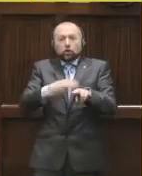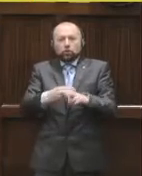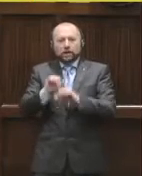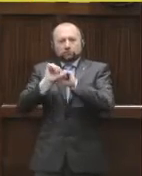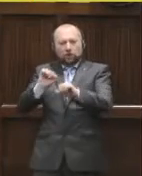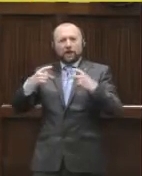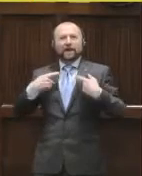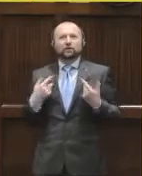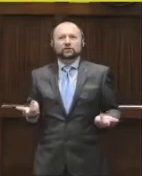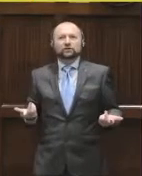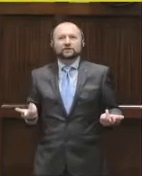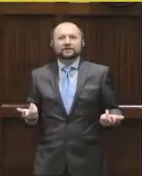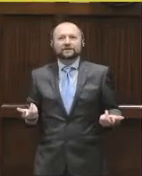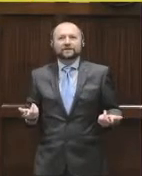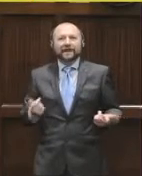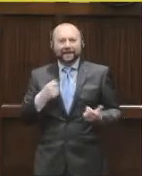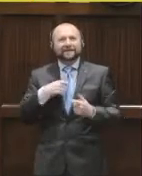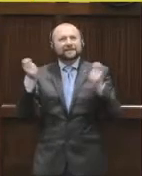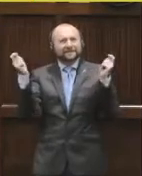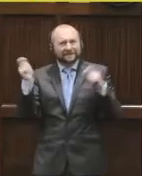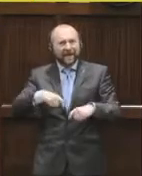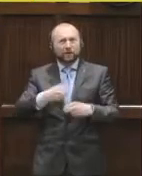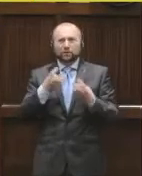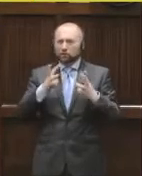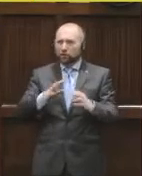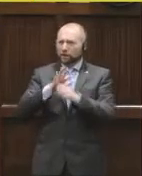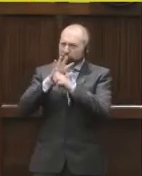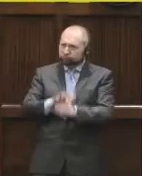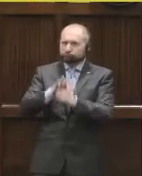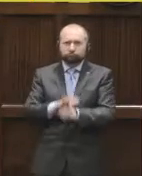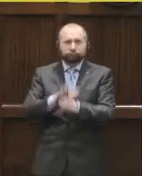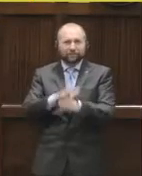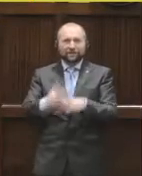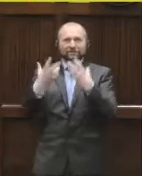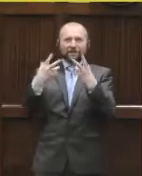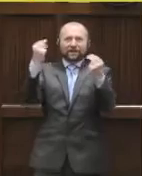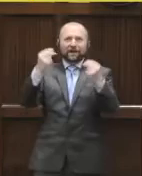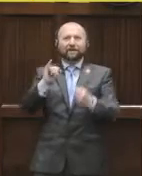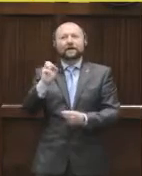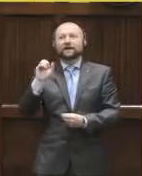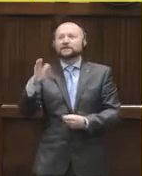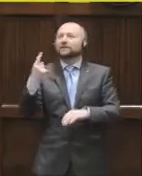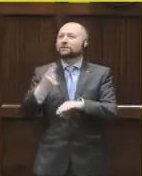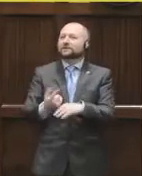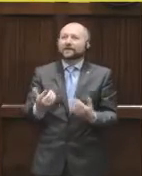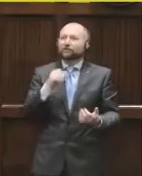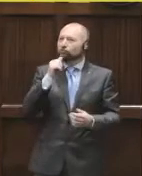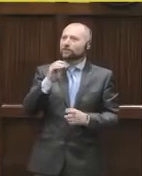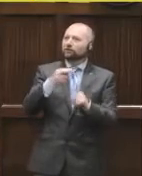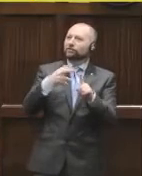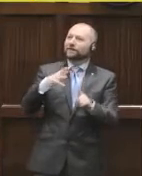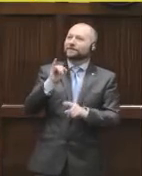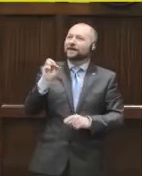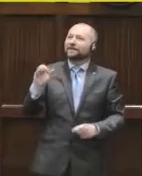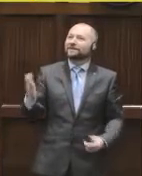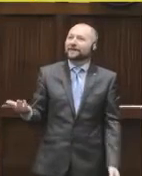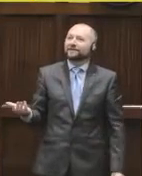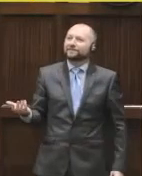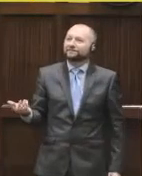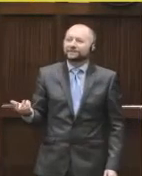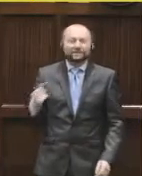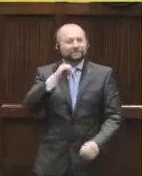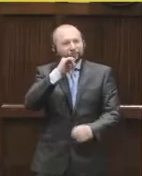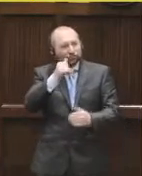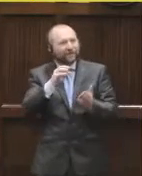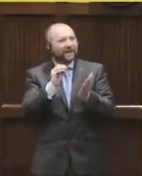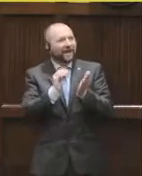shameful denial, has been for so long, that we haven't the ISL recognised, and we haven't the facilities,